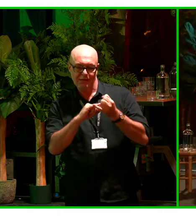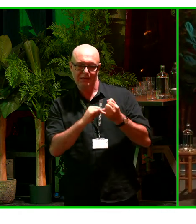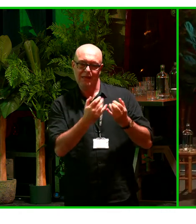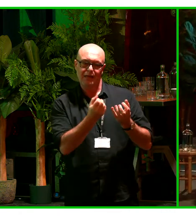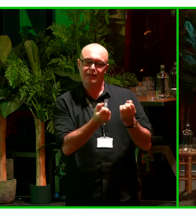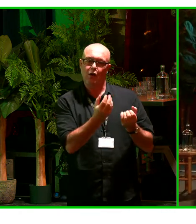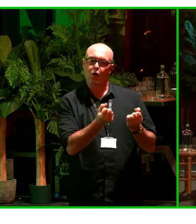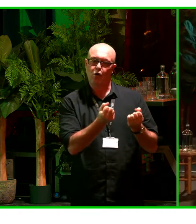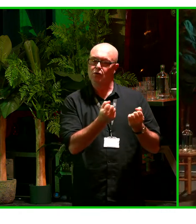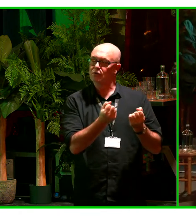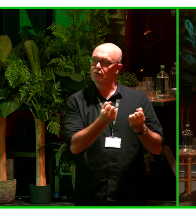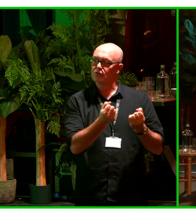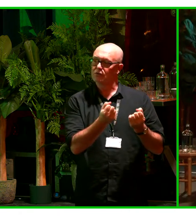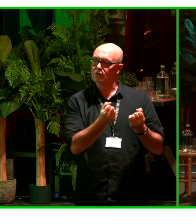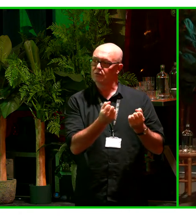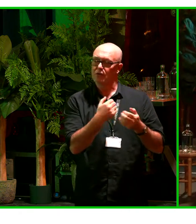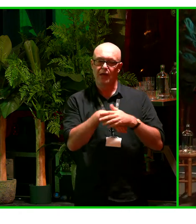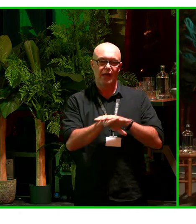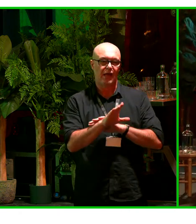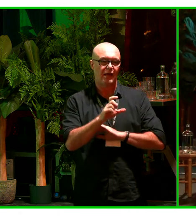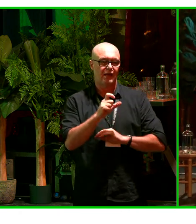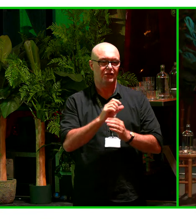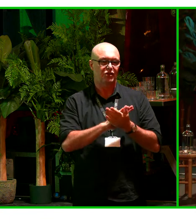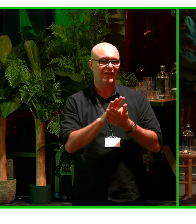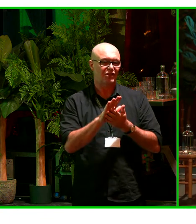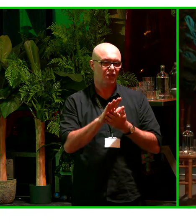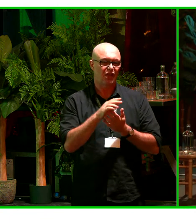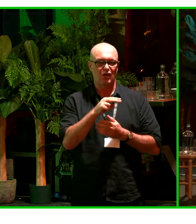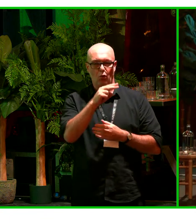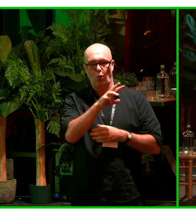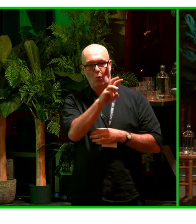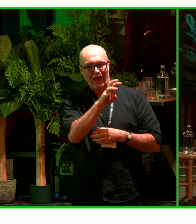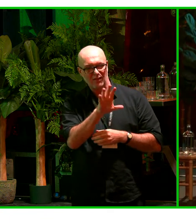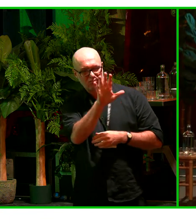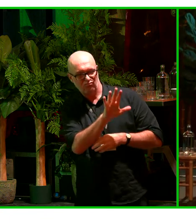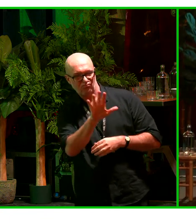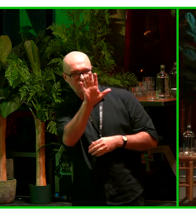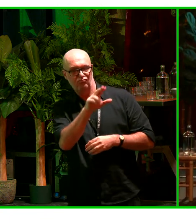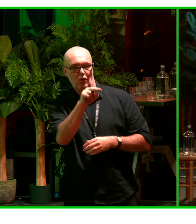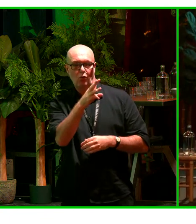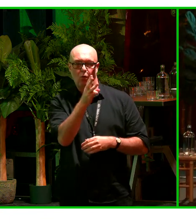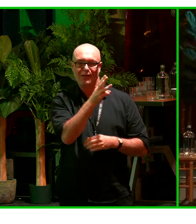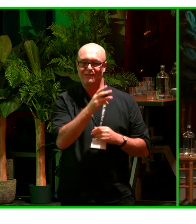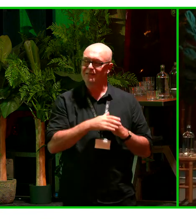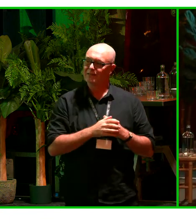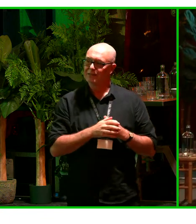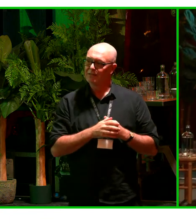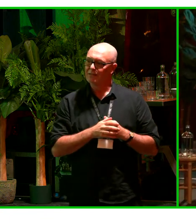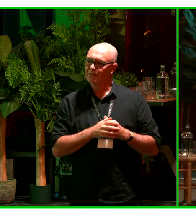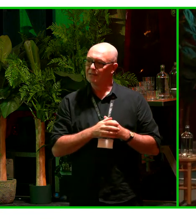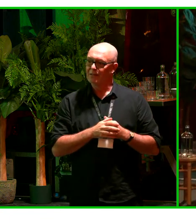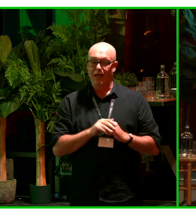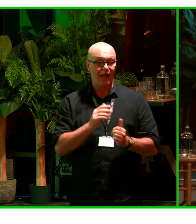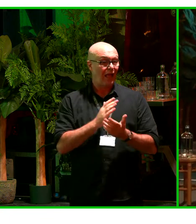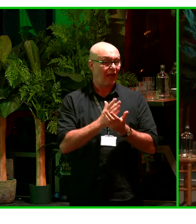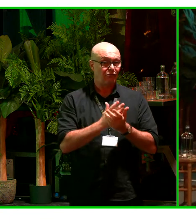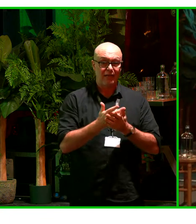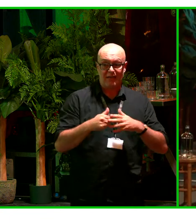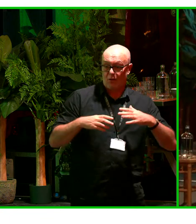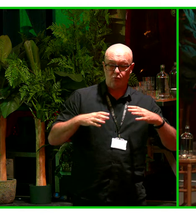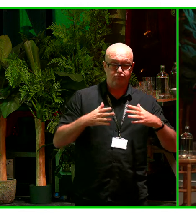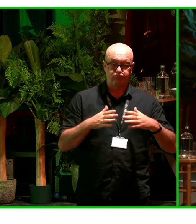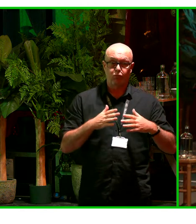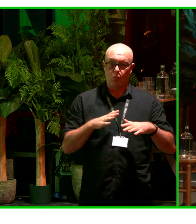stakeholders in the Liverpool City region, Cheshire and Warrington, North and Mid Wales area. And as everyone said already, we're already preparing for net